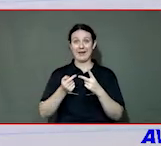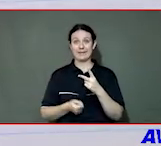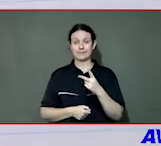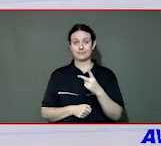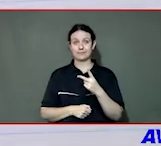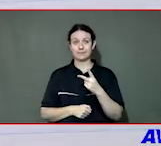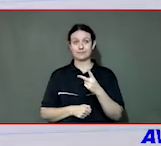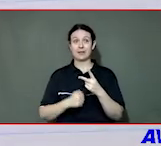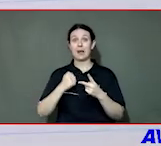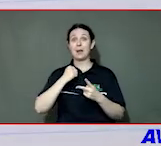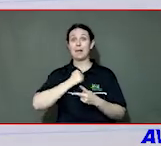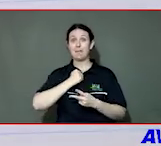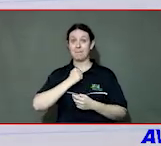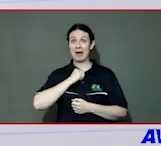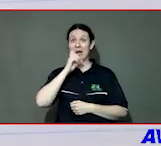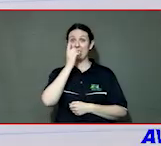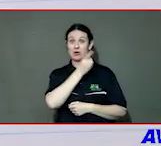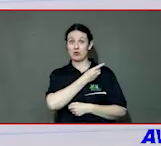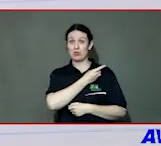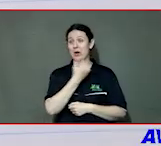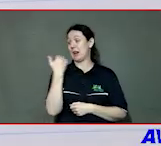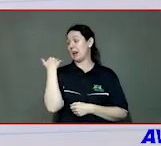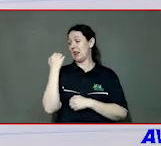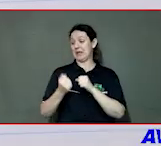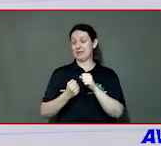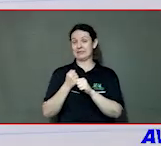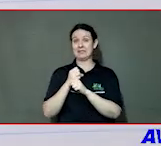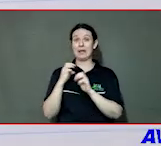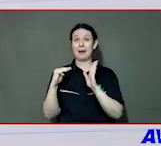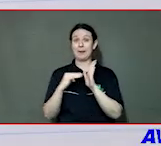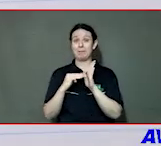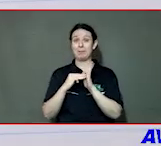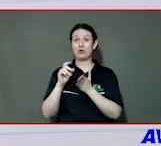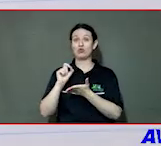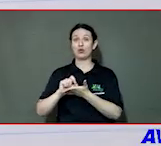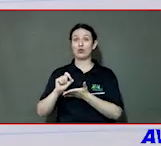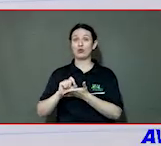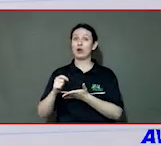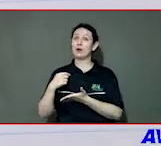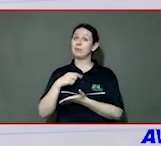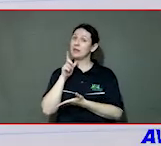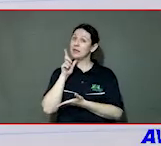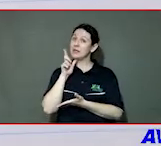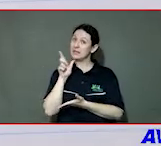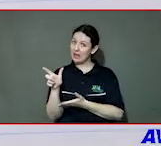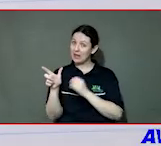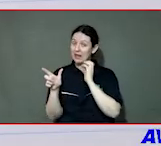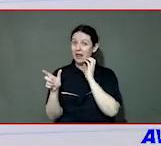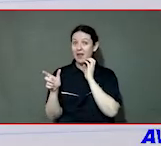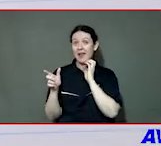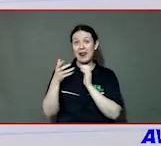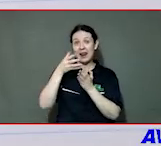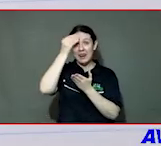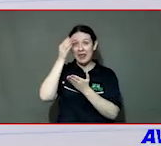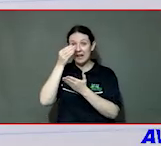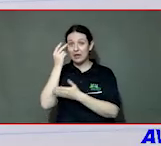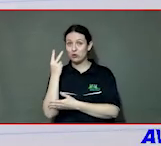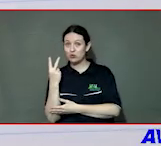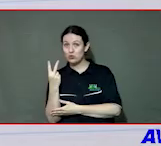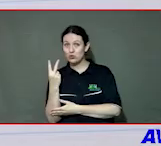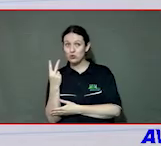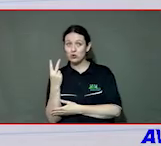My own daughter was in matric last year, and I just say, just learn boiling point and vapor